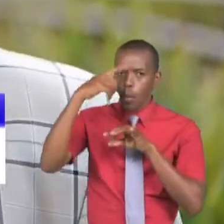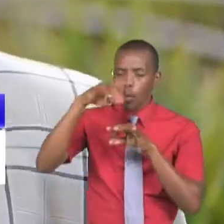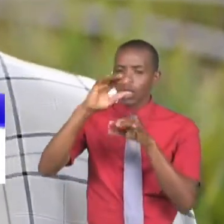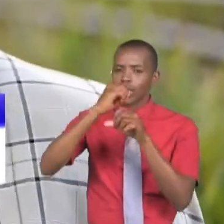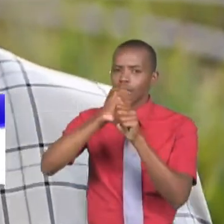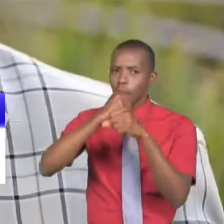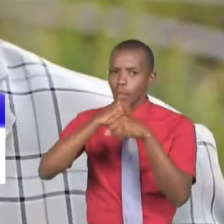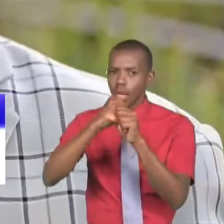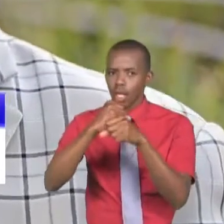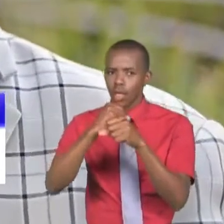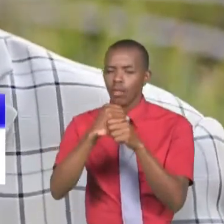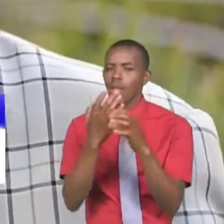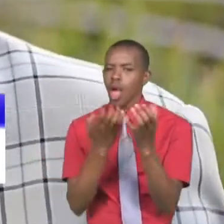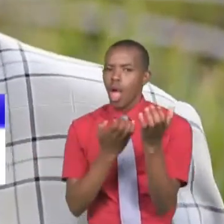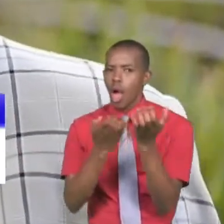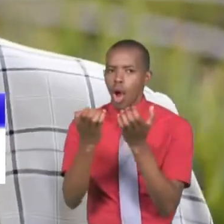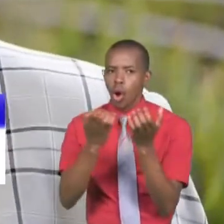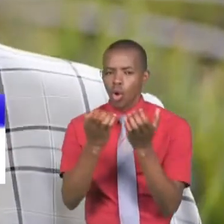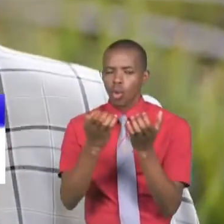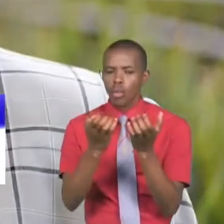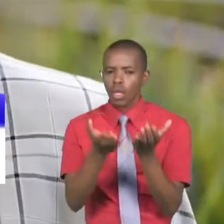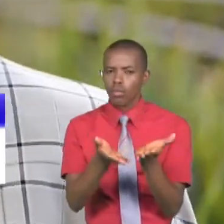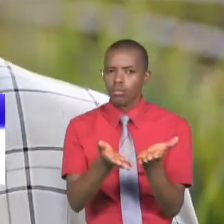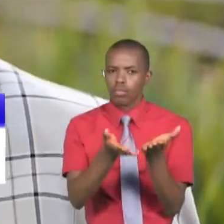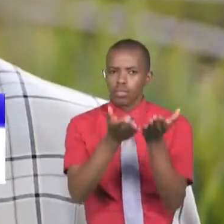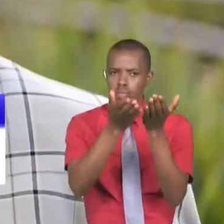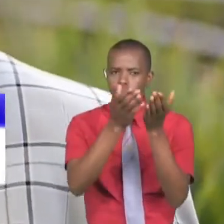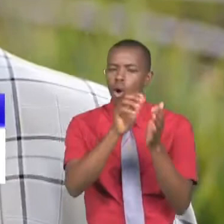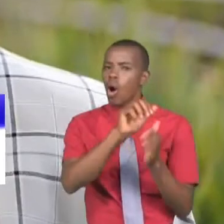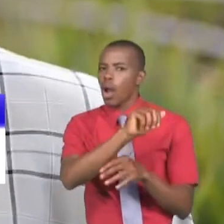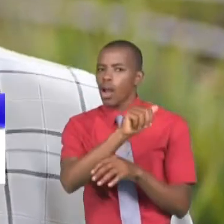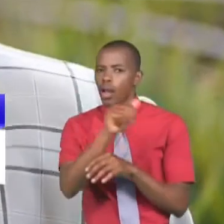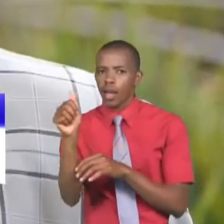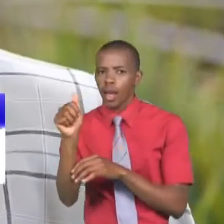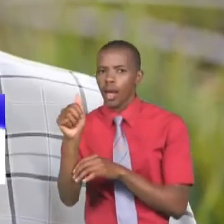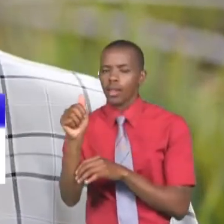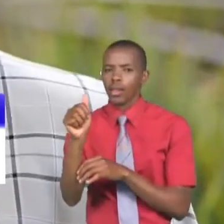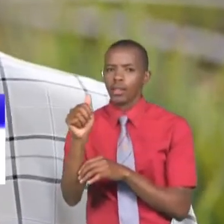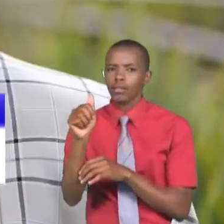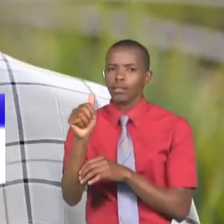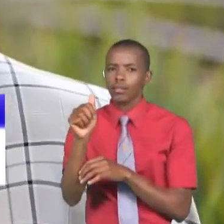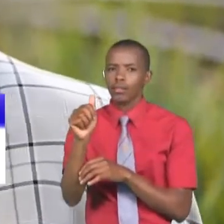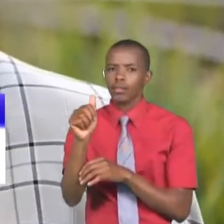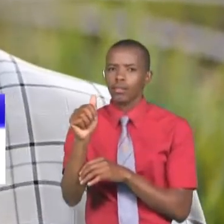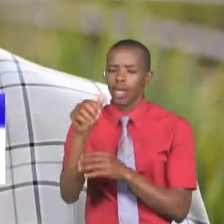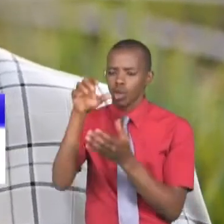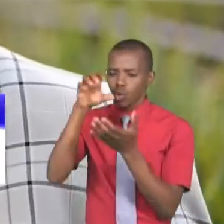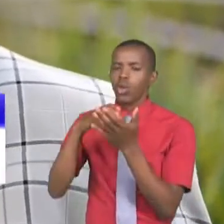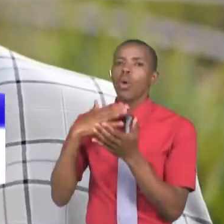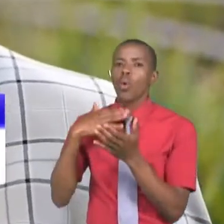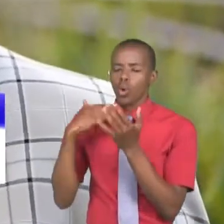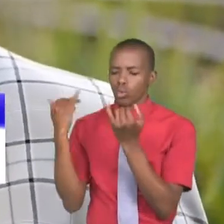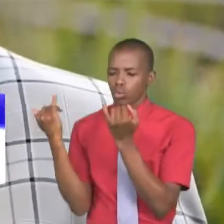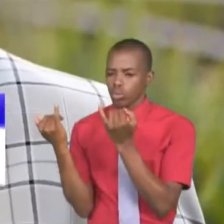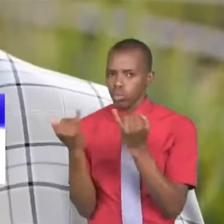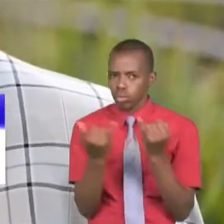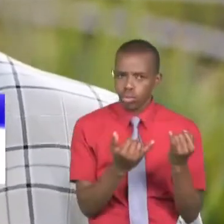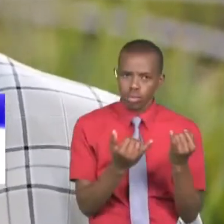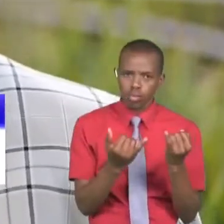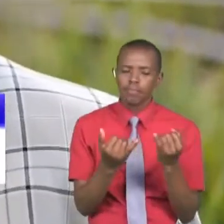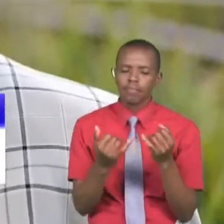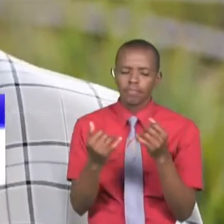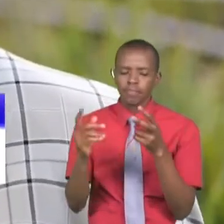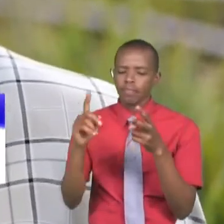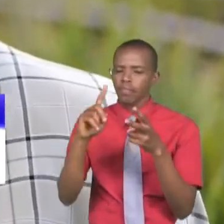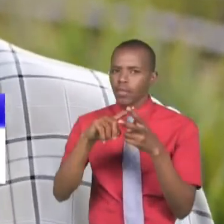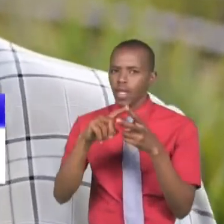of the economic blueprint or any other aspect that you'd want to introduce. When you look at things to do